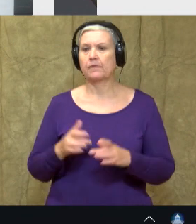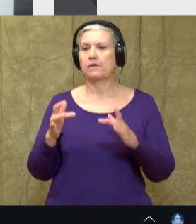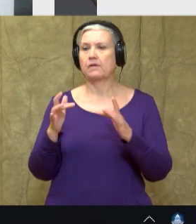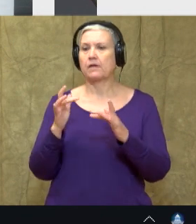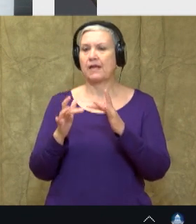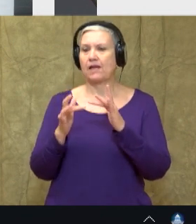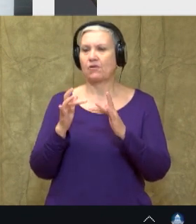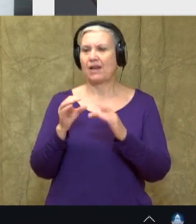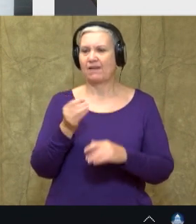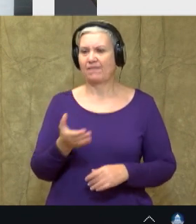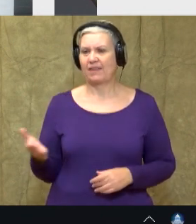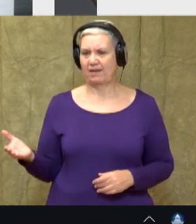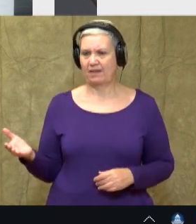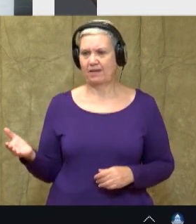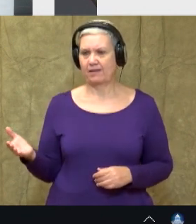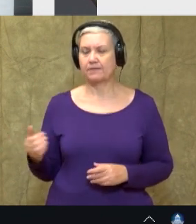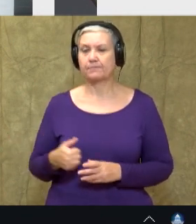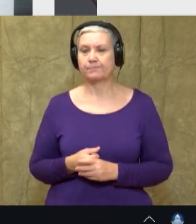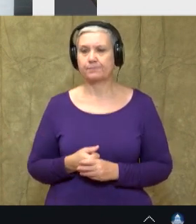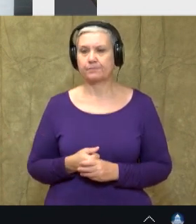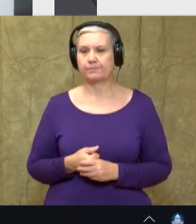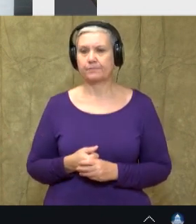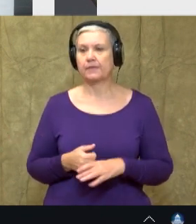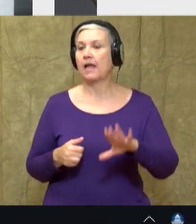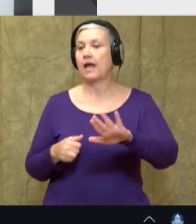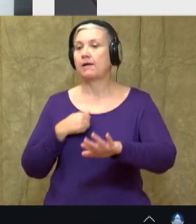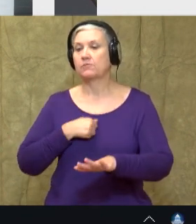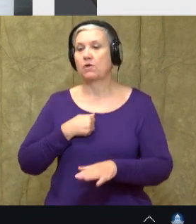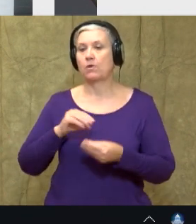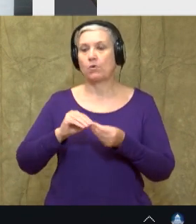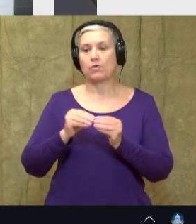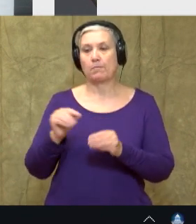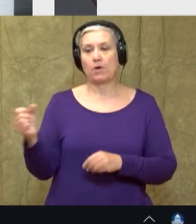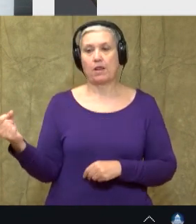Internet of Things. Excuse me, we're on slide number 11.